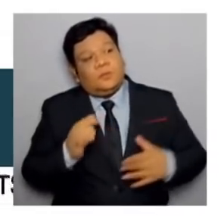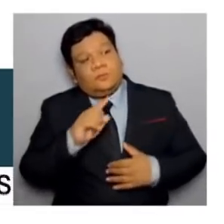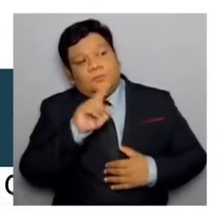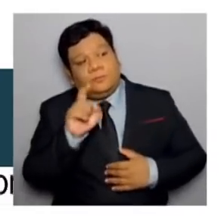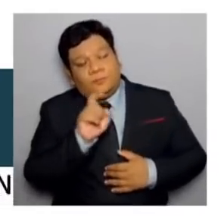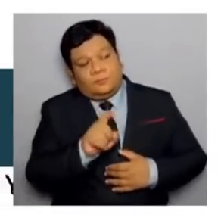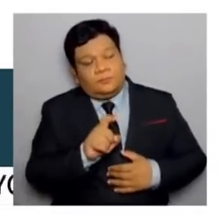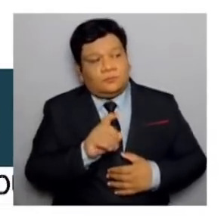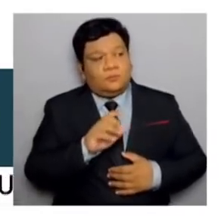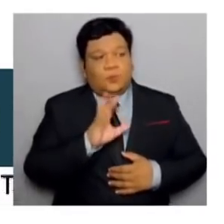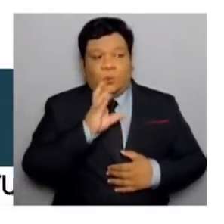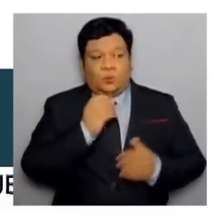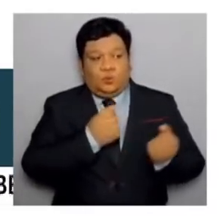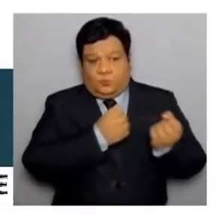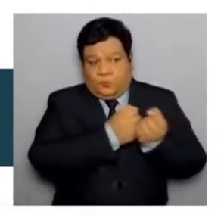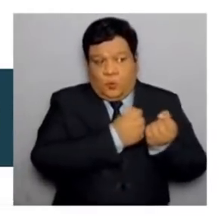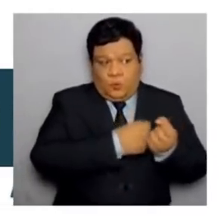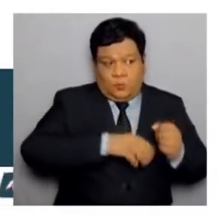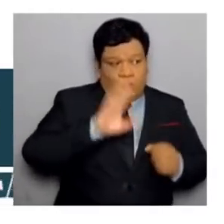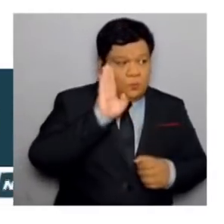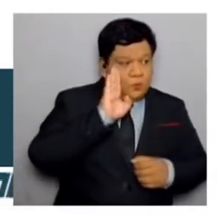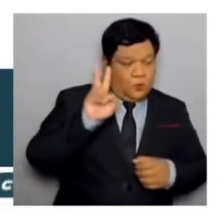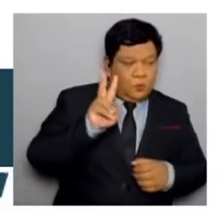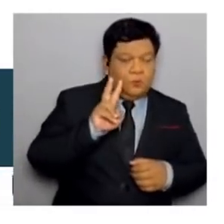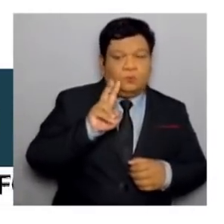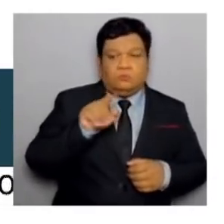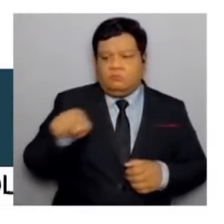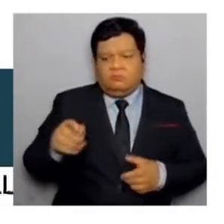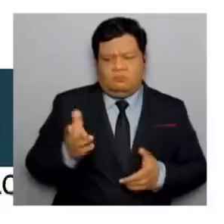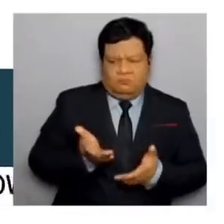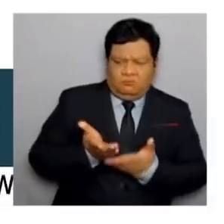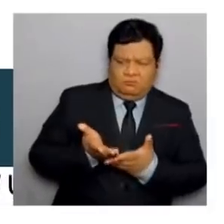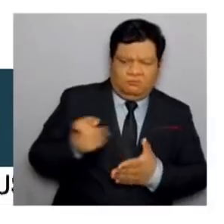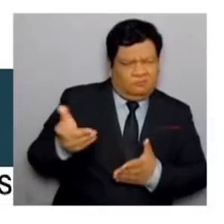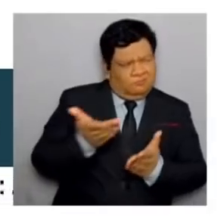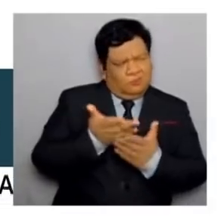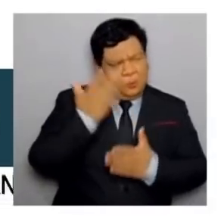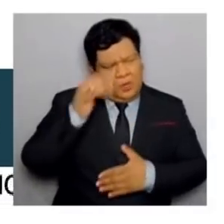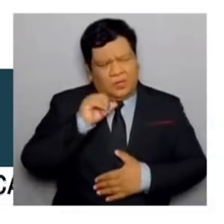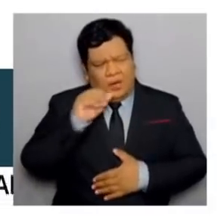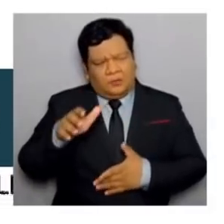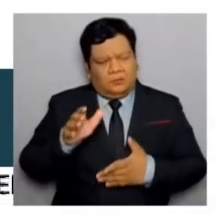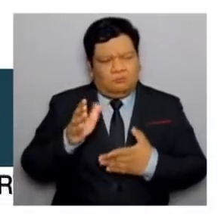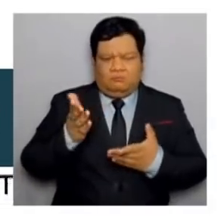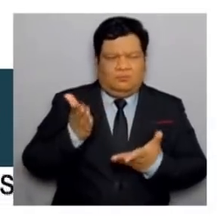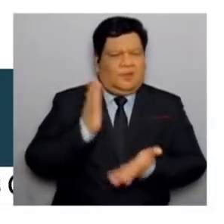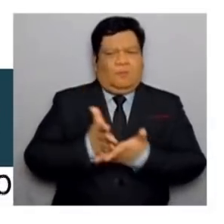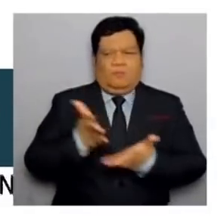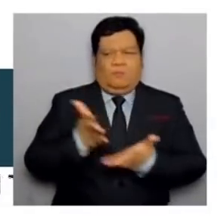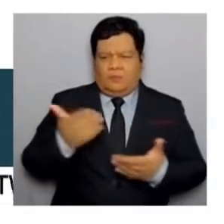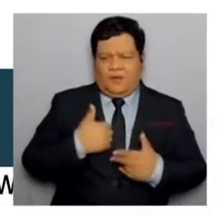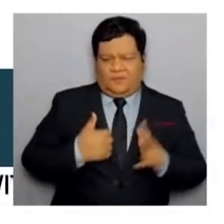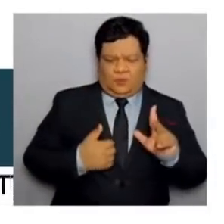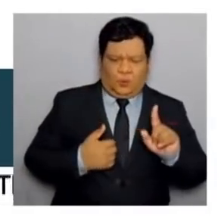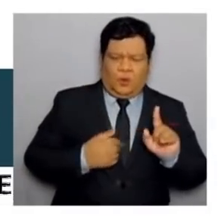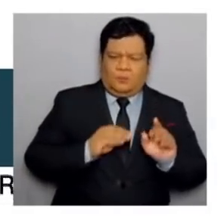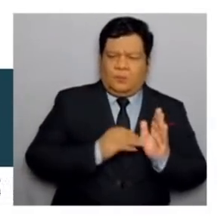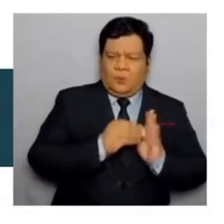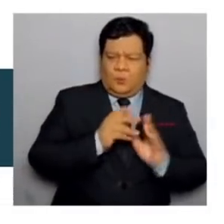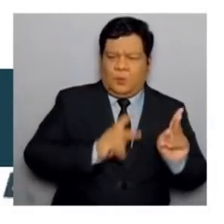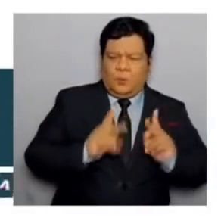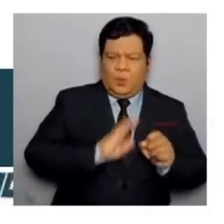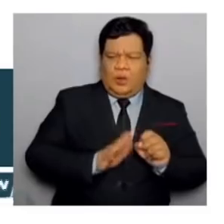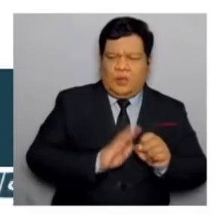this administration, to the petitioners, why can't they just let this be? You have that 31 million mandate. There's a possible sowing